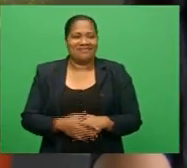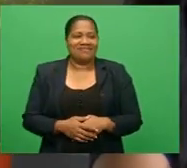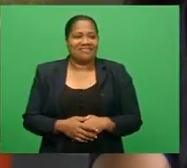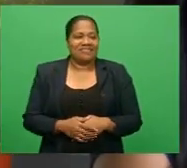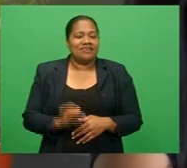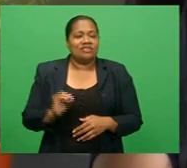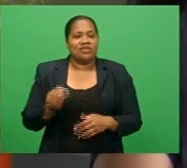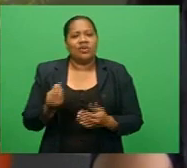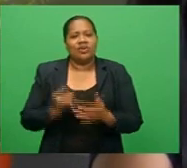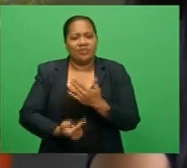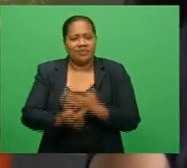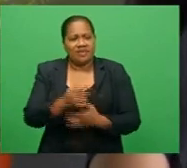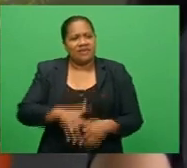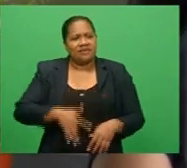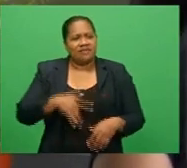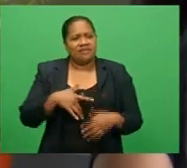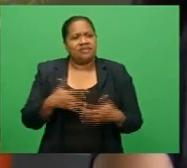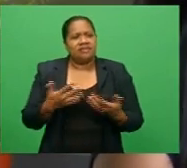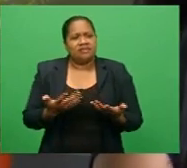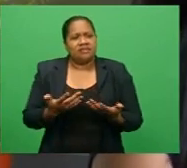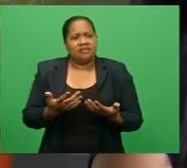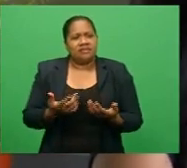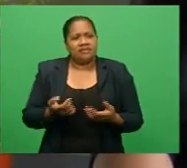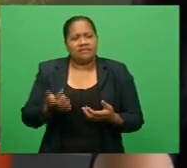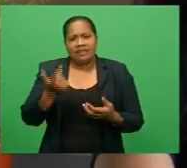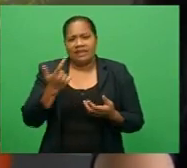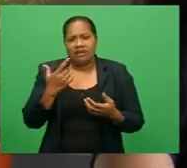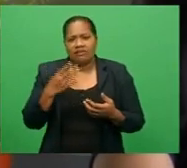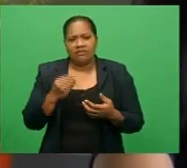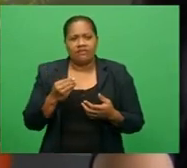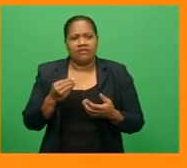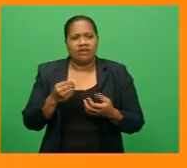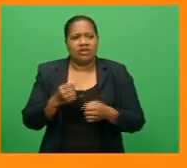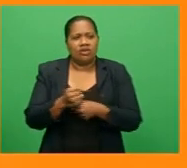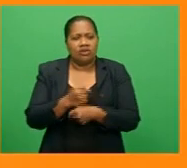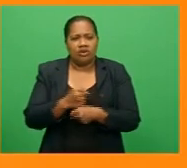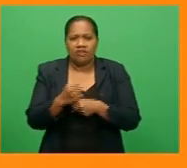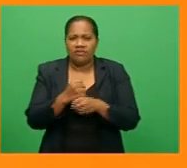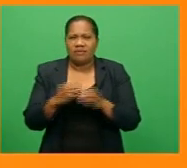feel there's a lack of premium coffee beans in terms of taste.